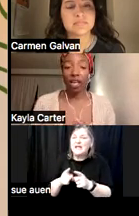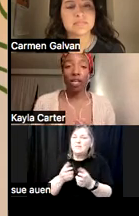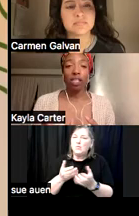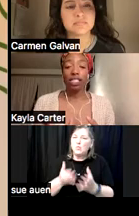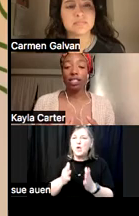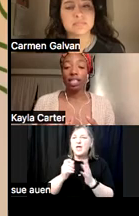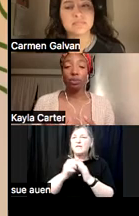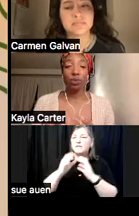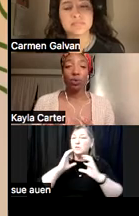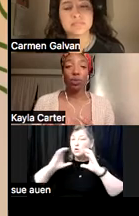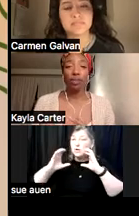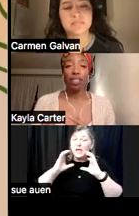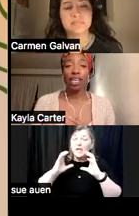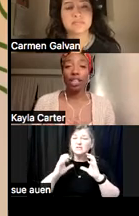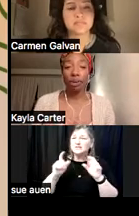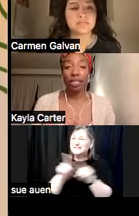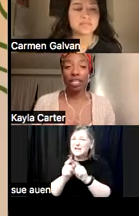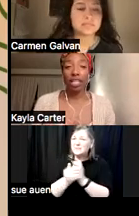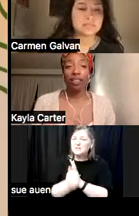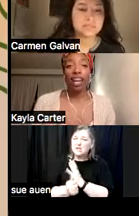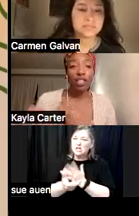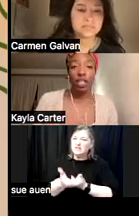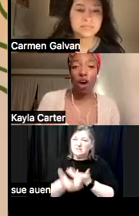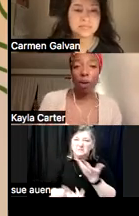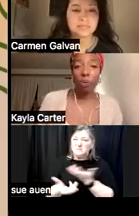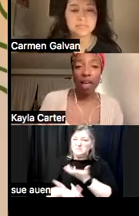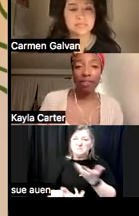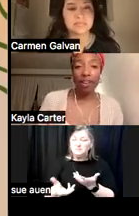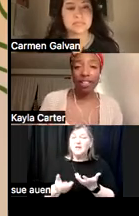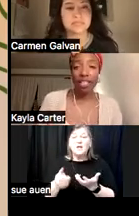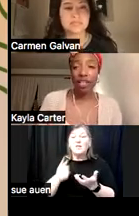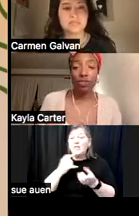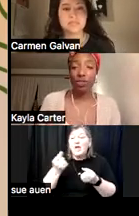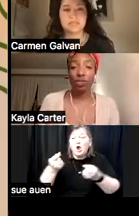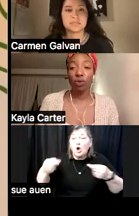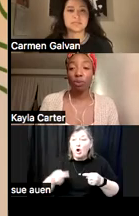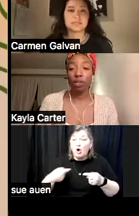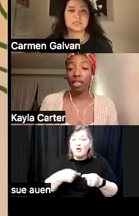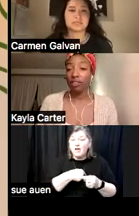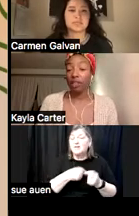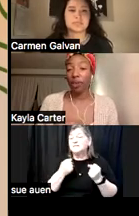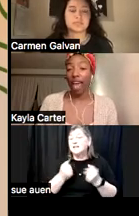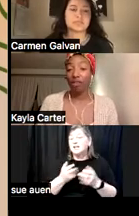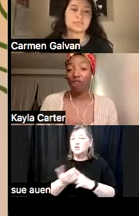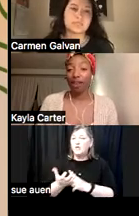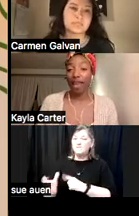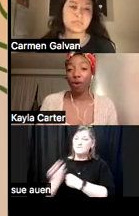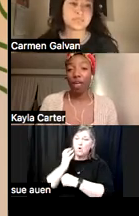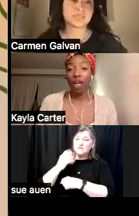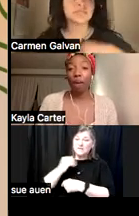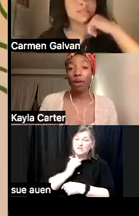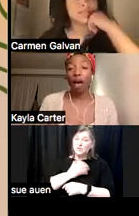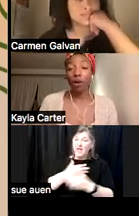communication, the same tool of engagement that actually harmed a lot of us into the beliefs that we have right